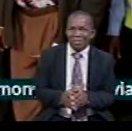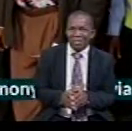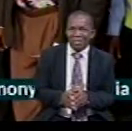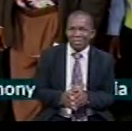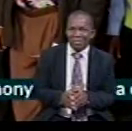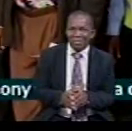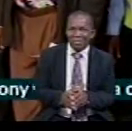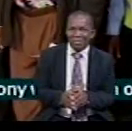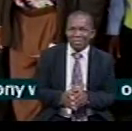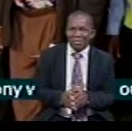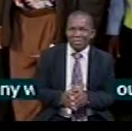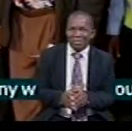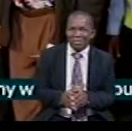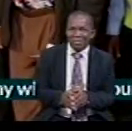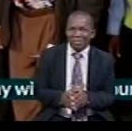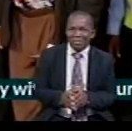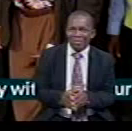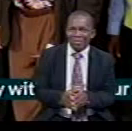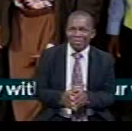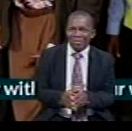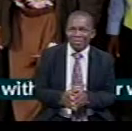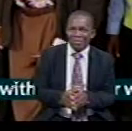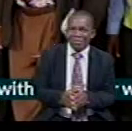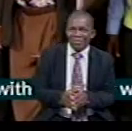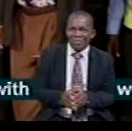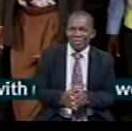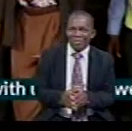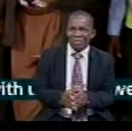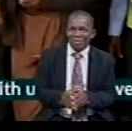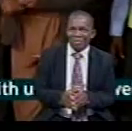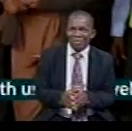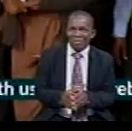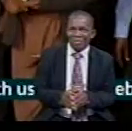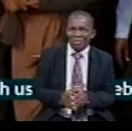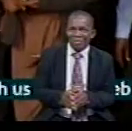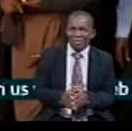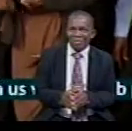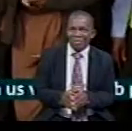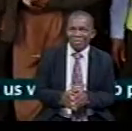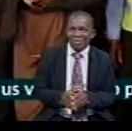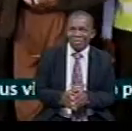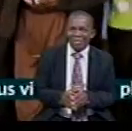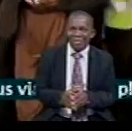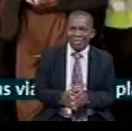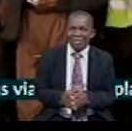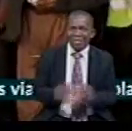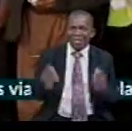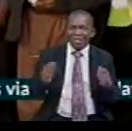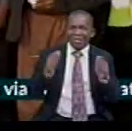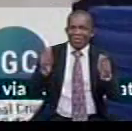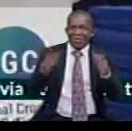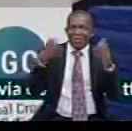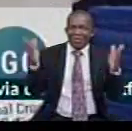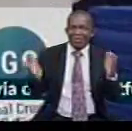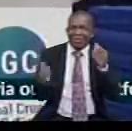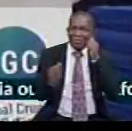fa hudie mapa was si wonim se nyamia no kwafuampa hallelujah.